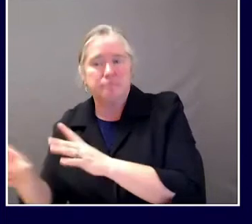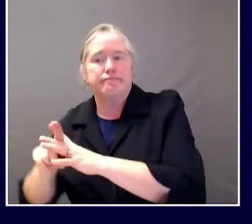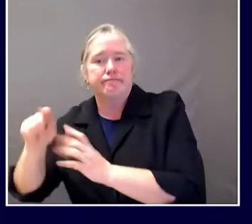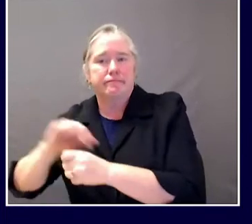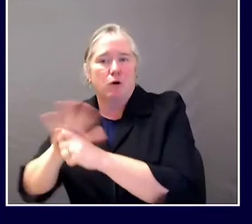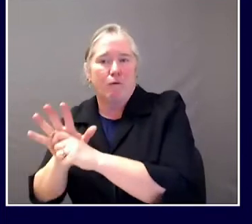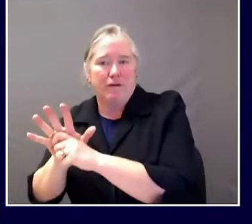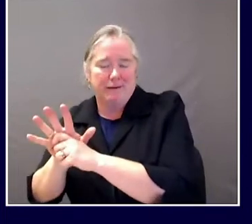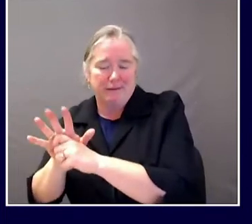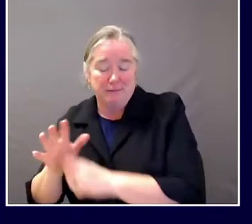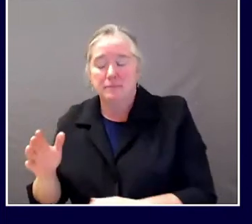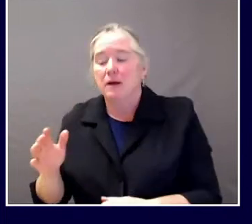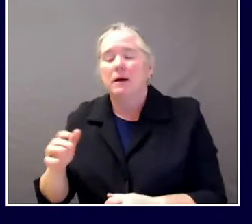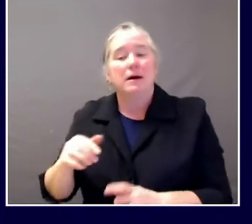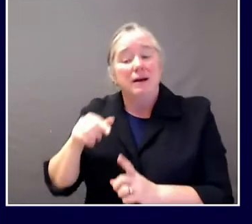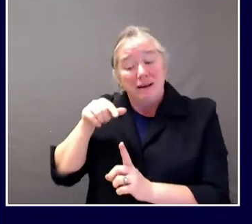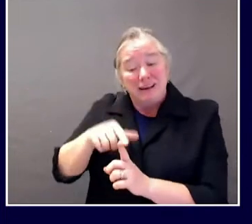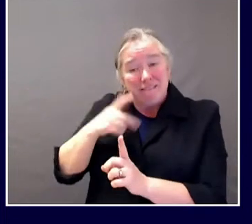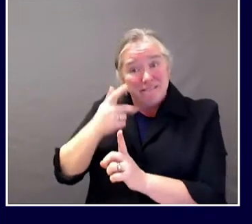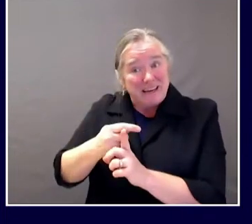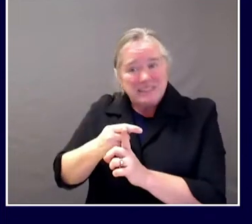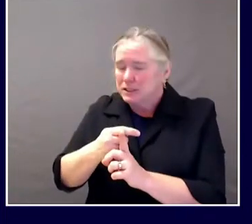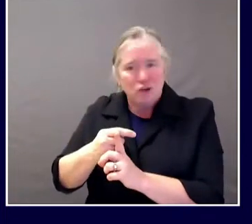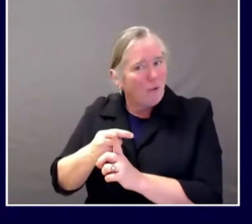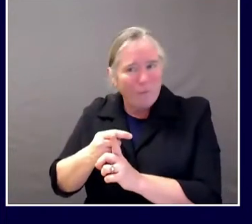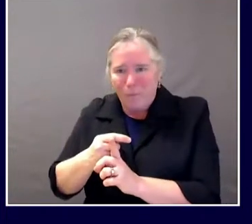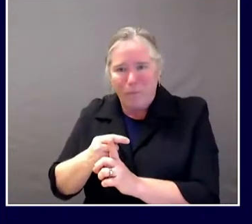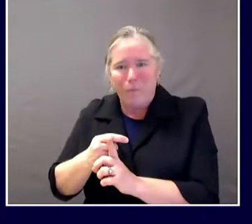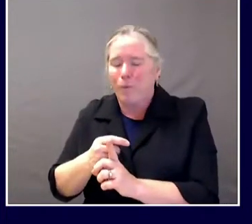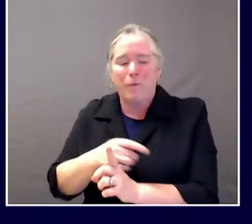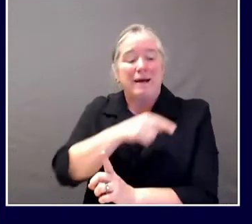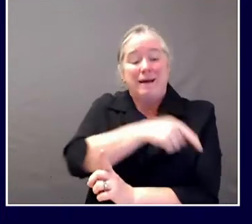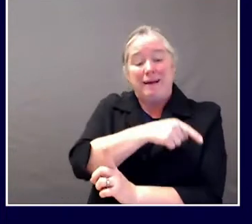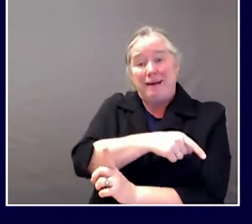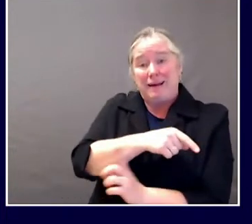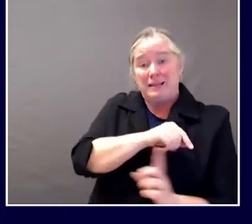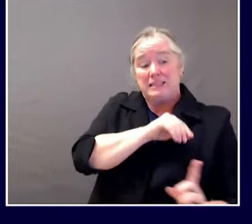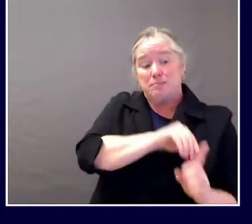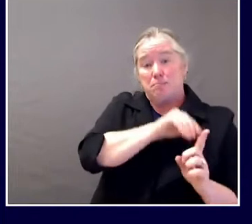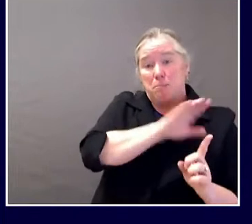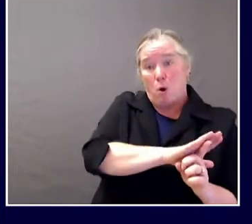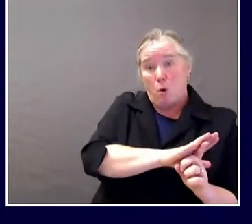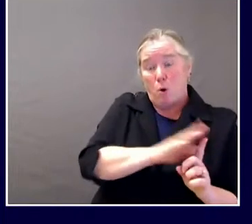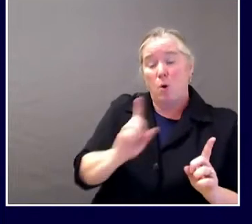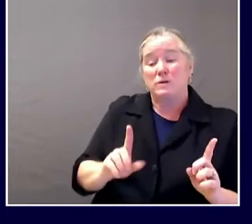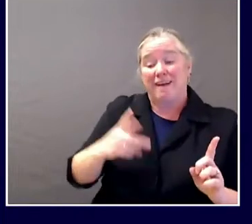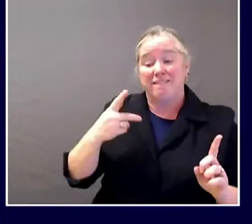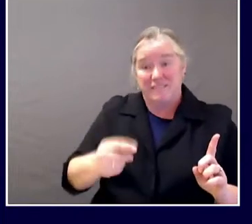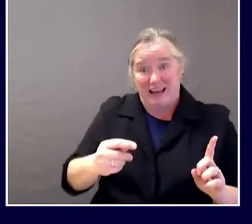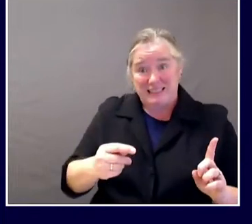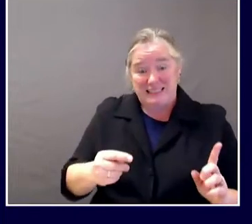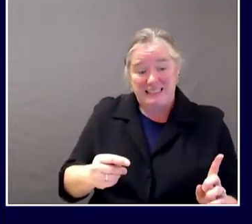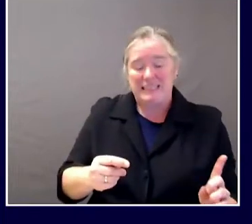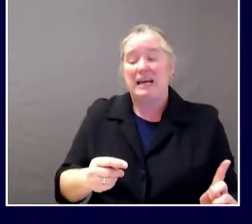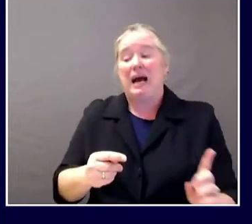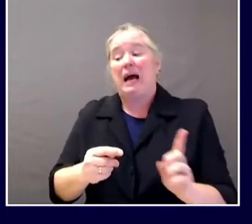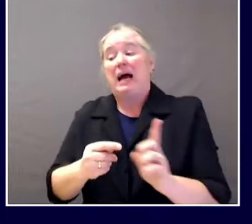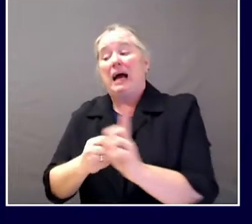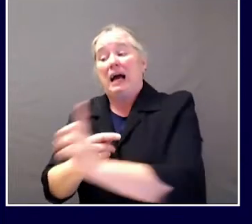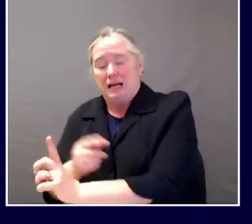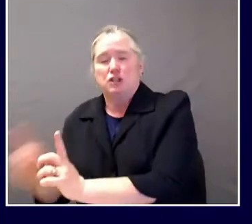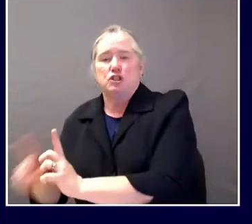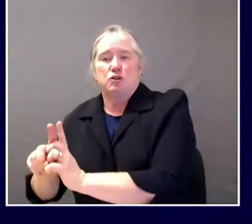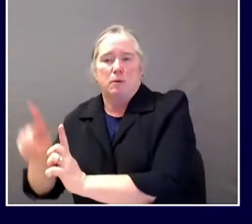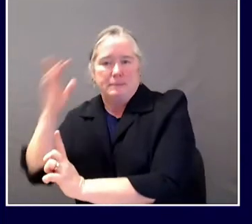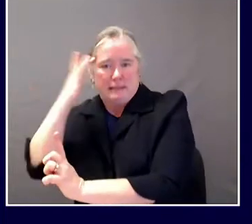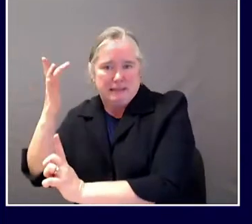the vaccine. It's because in this particular instance, the individual was most likely exposed before they